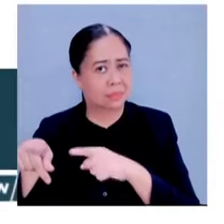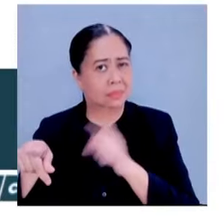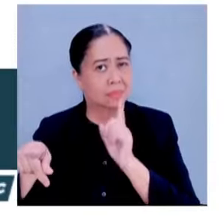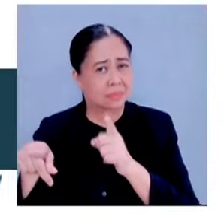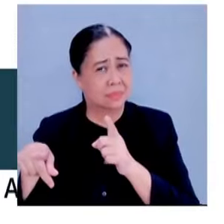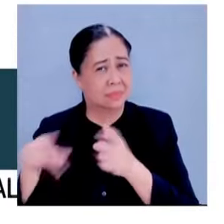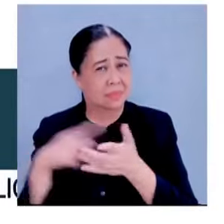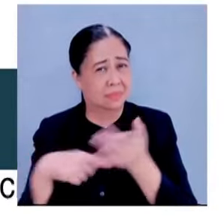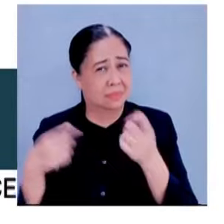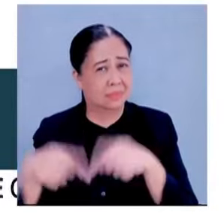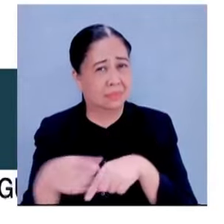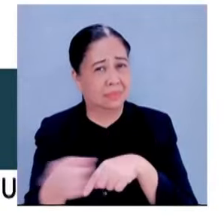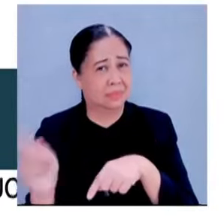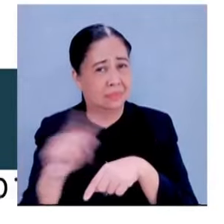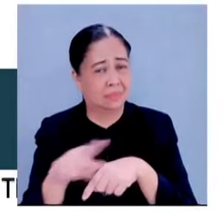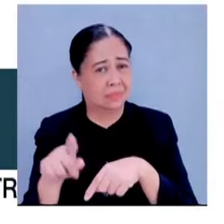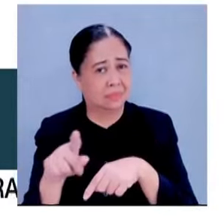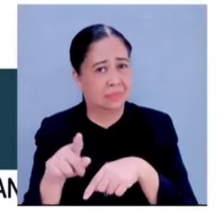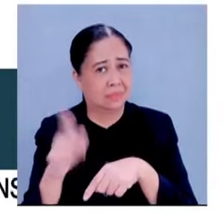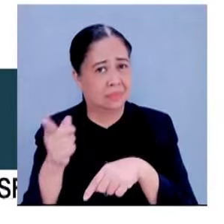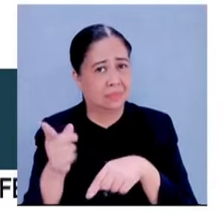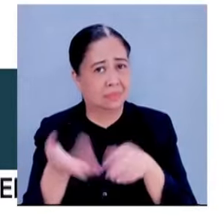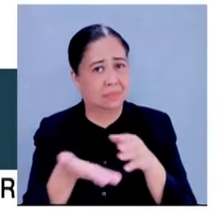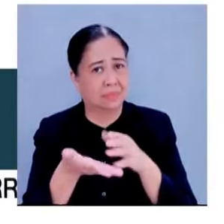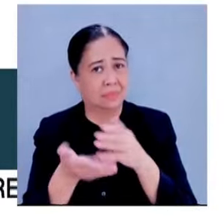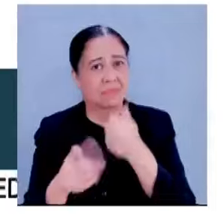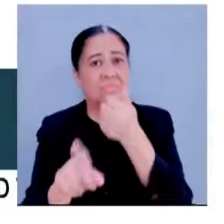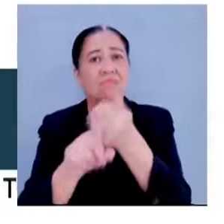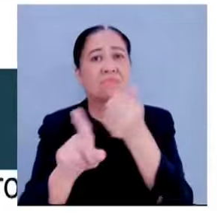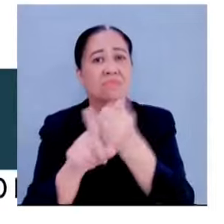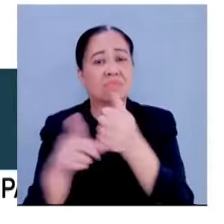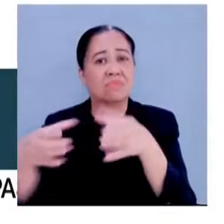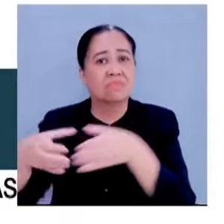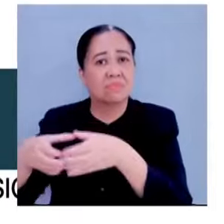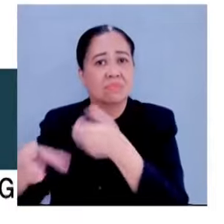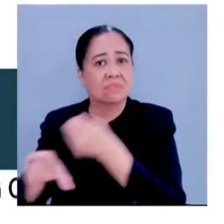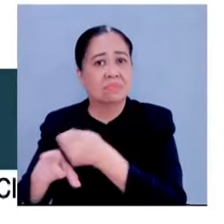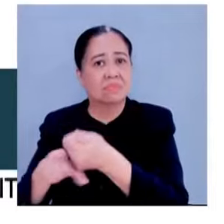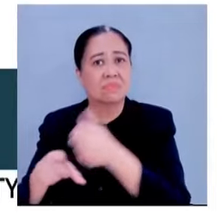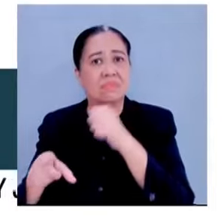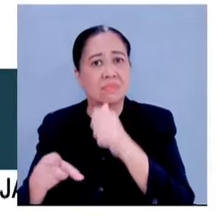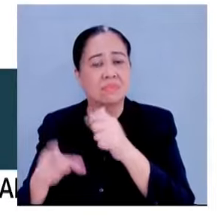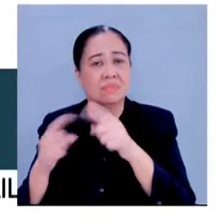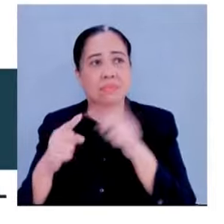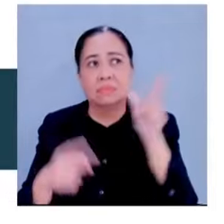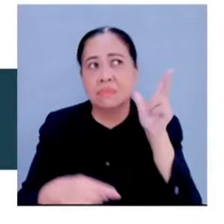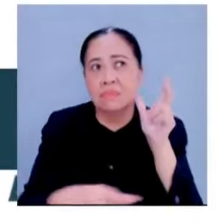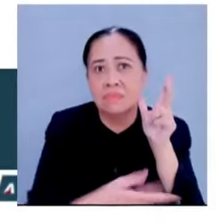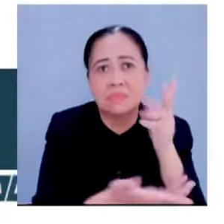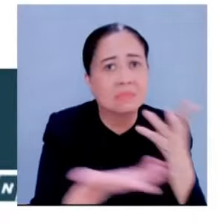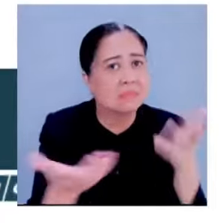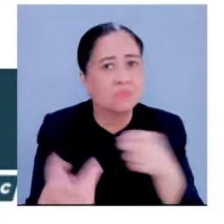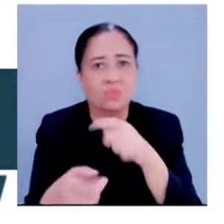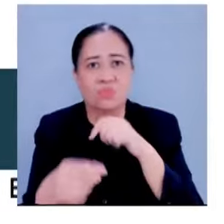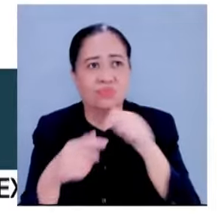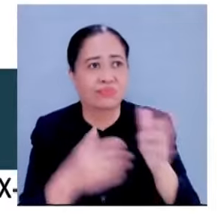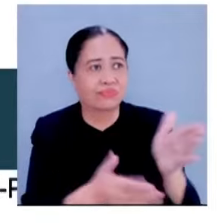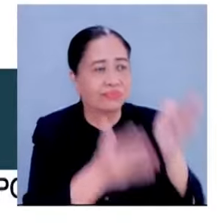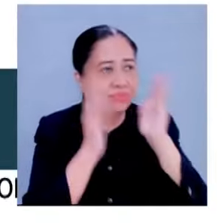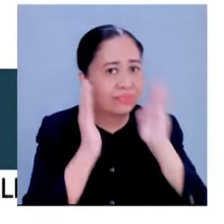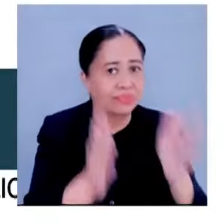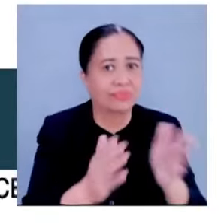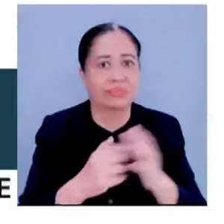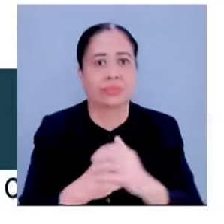to you guys is that you marginalized yourselves by not keeping your ear on the ground, by not being, by